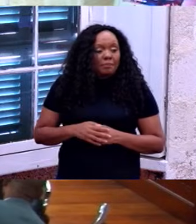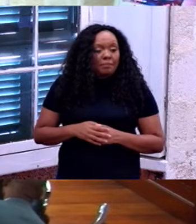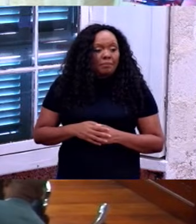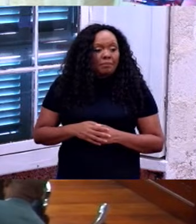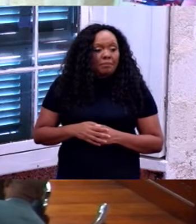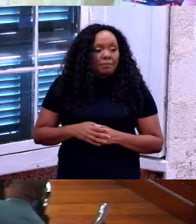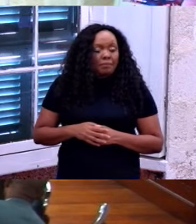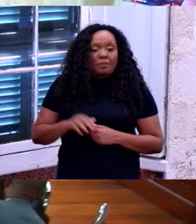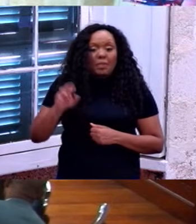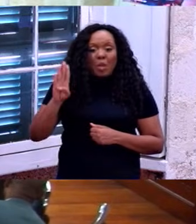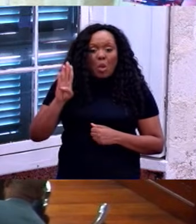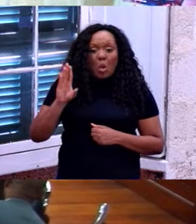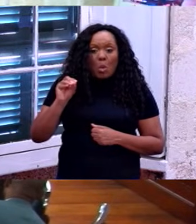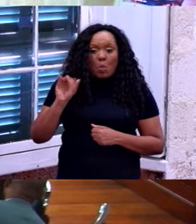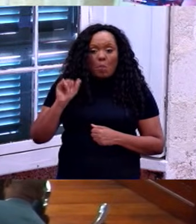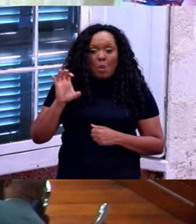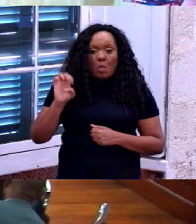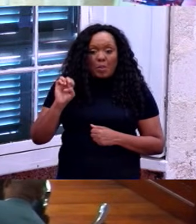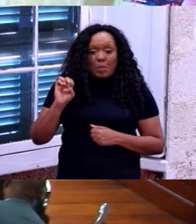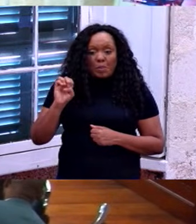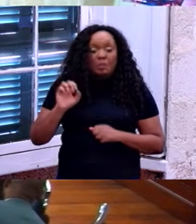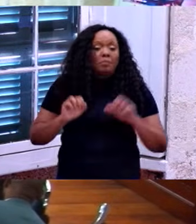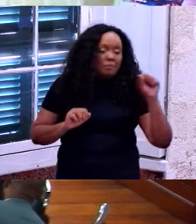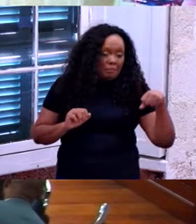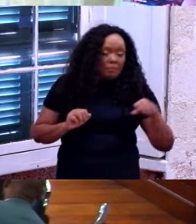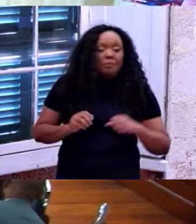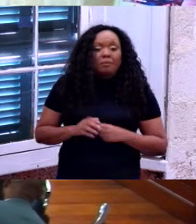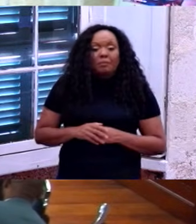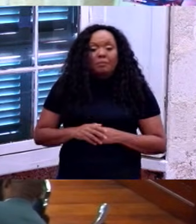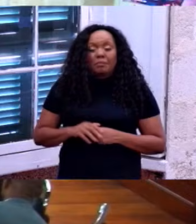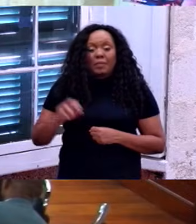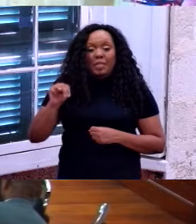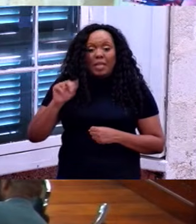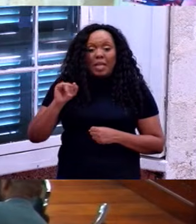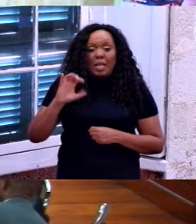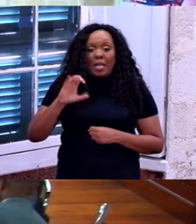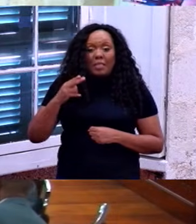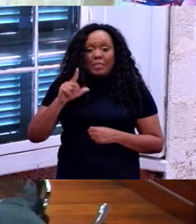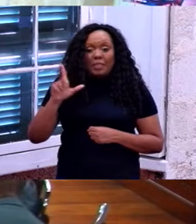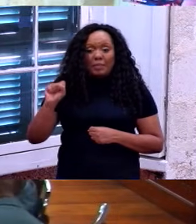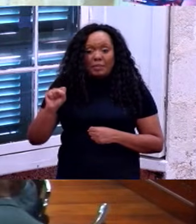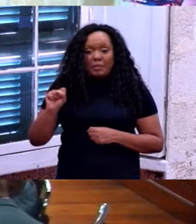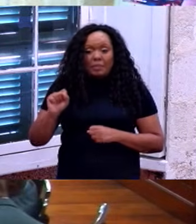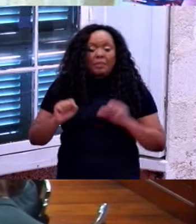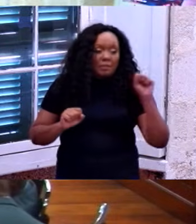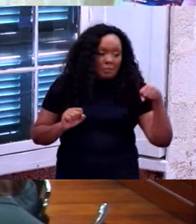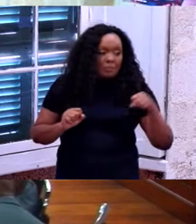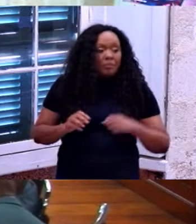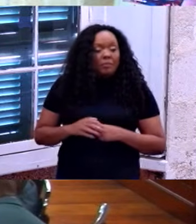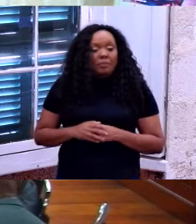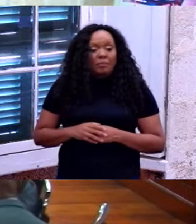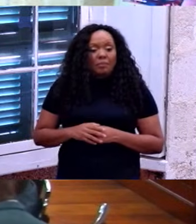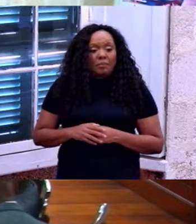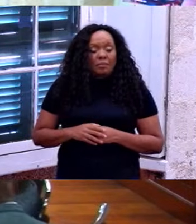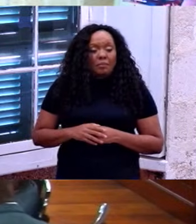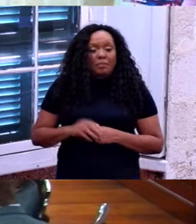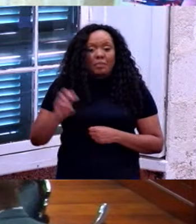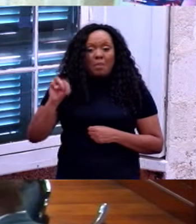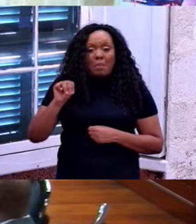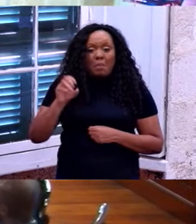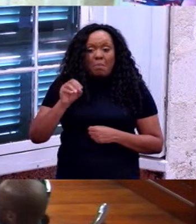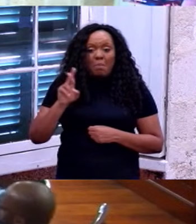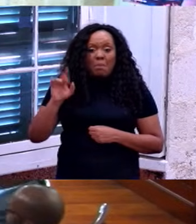Senator Andre Boyce, Yes. Senator Nichols, Aye. Senator Reverend